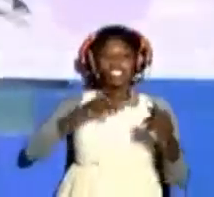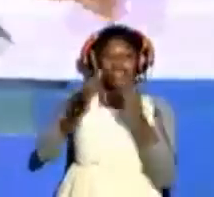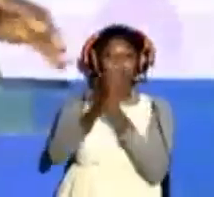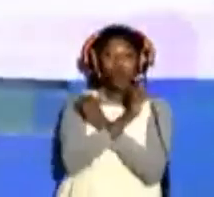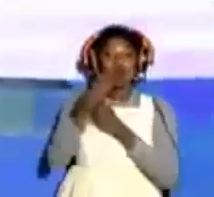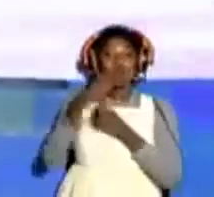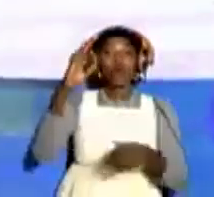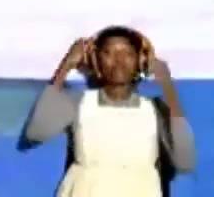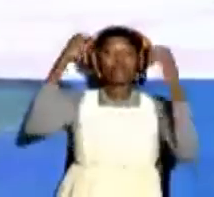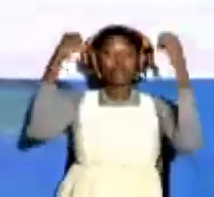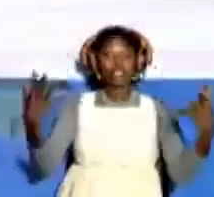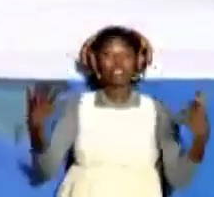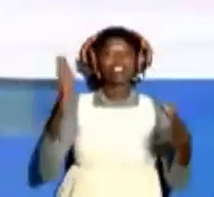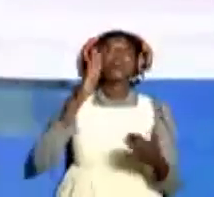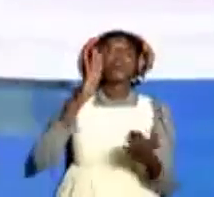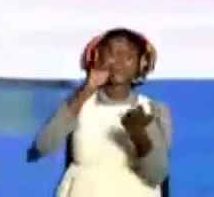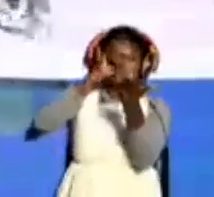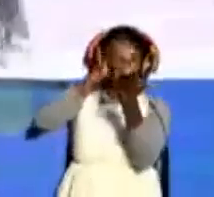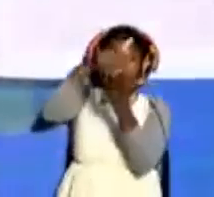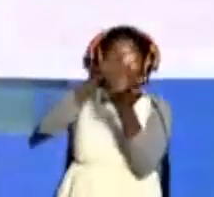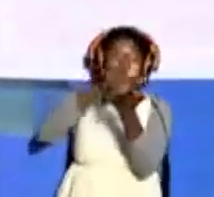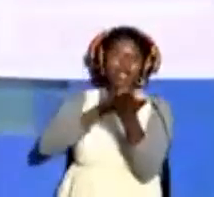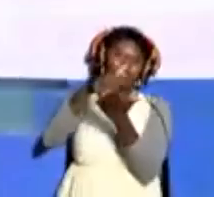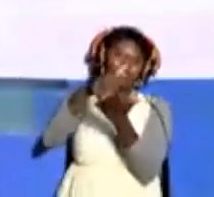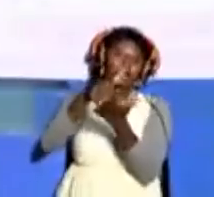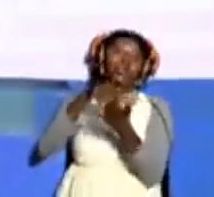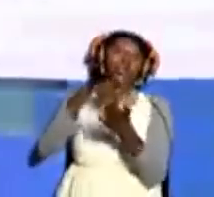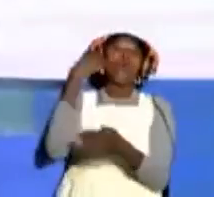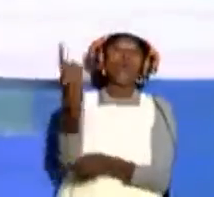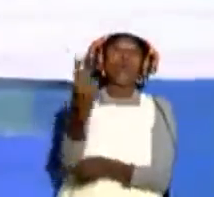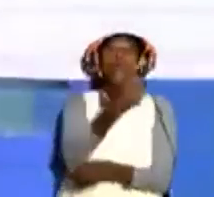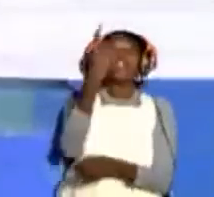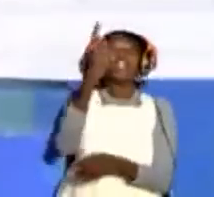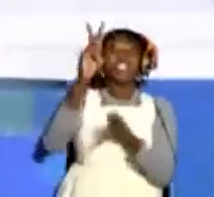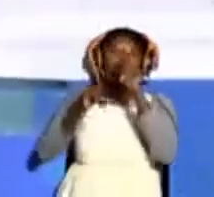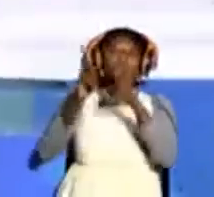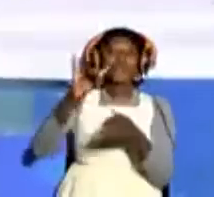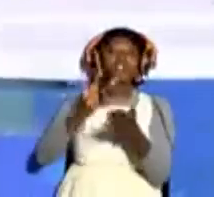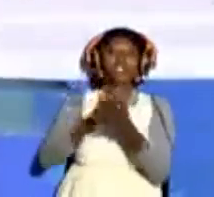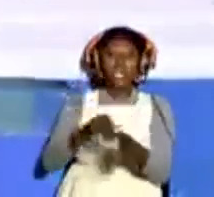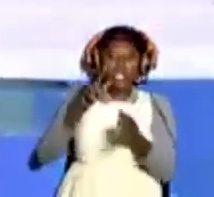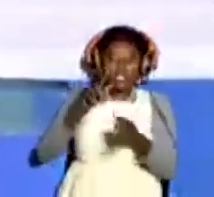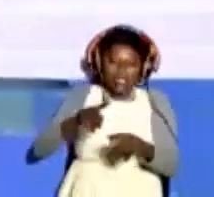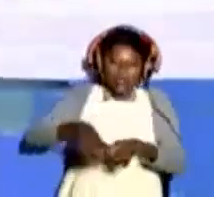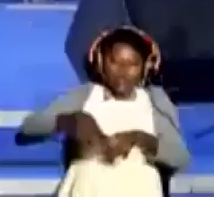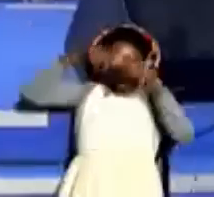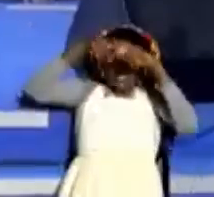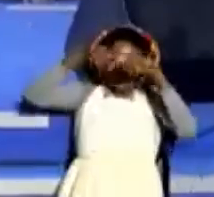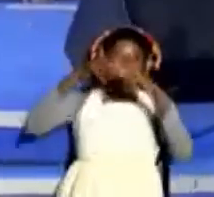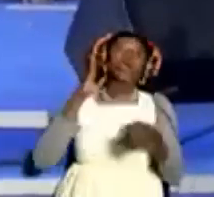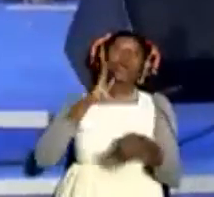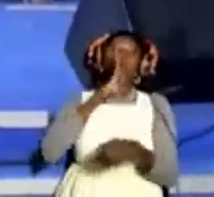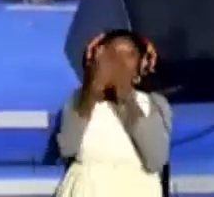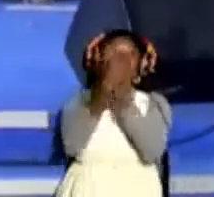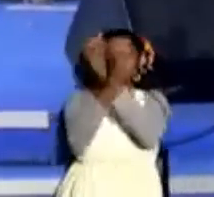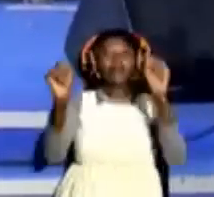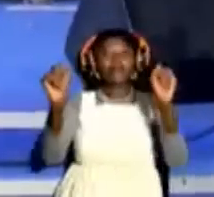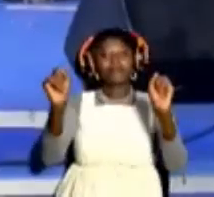many shall wax cold. Only those who endure to the end shall be saved.